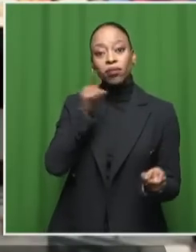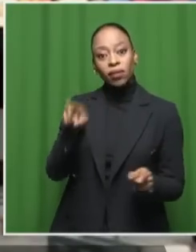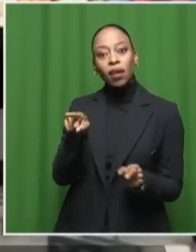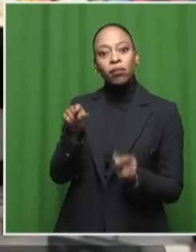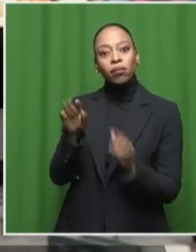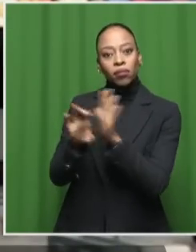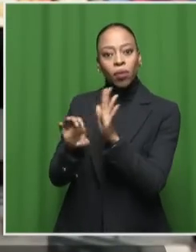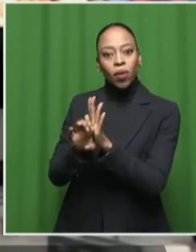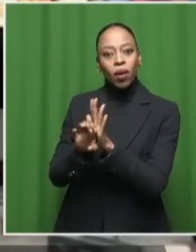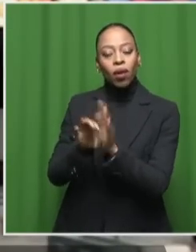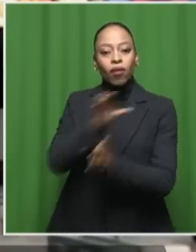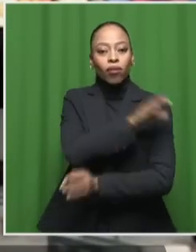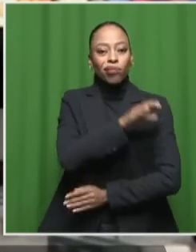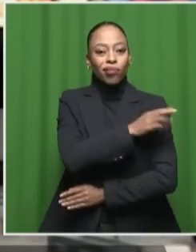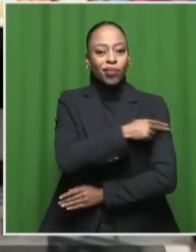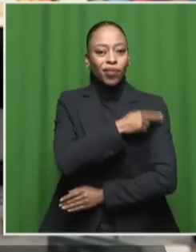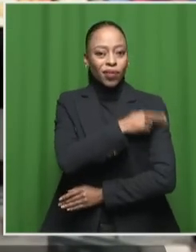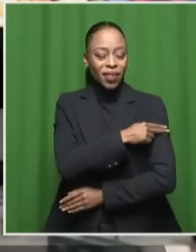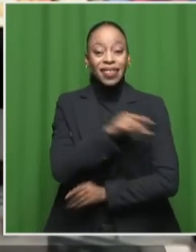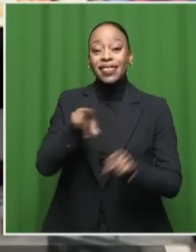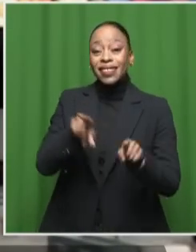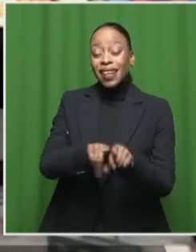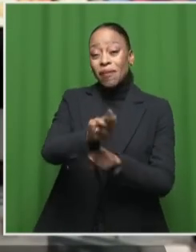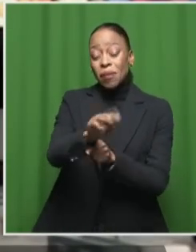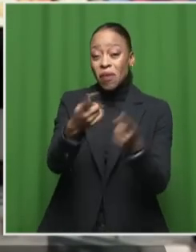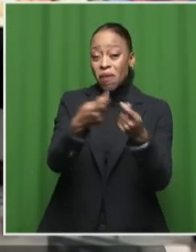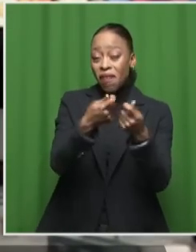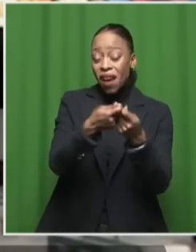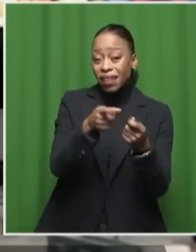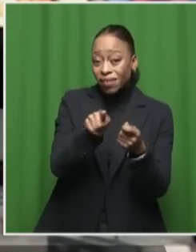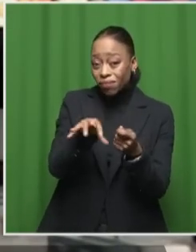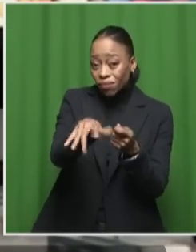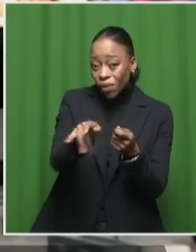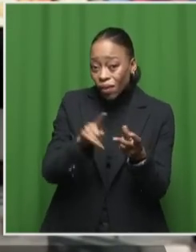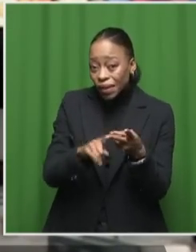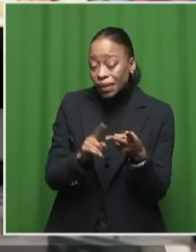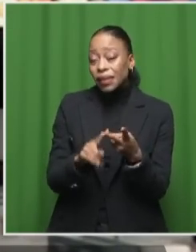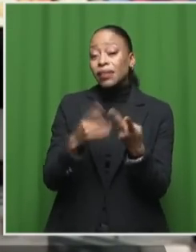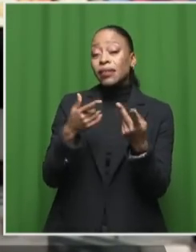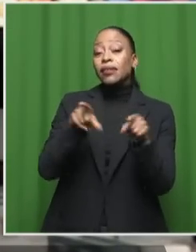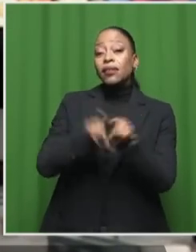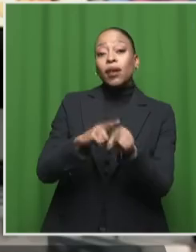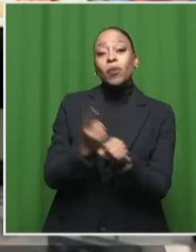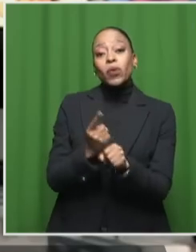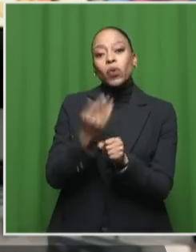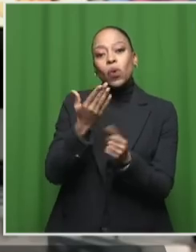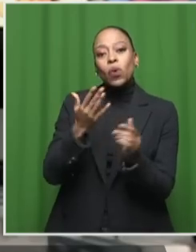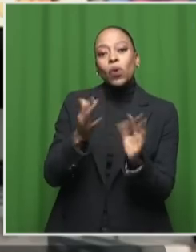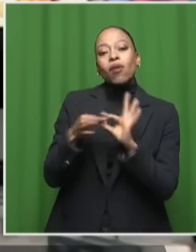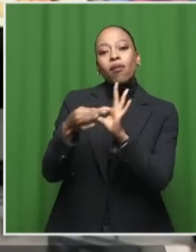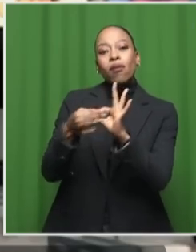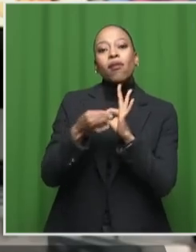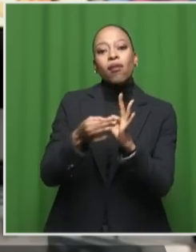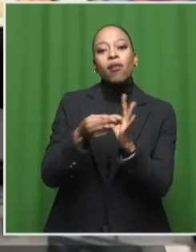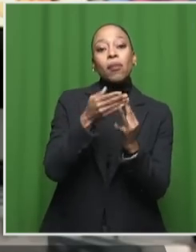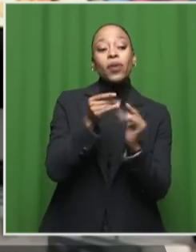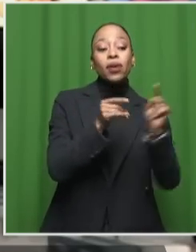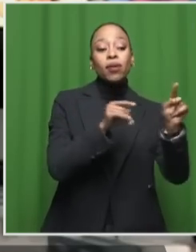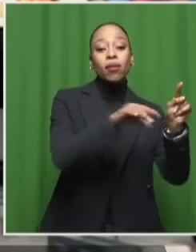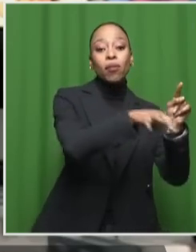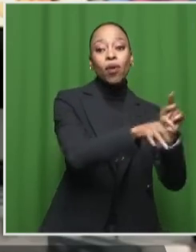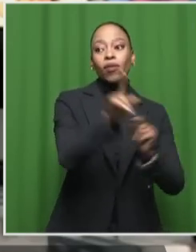health, and the MEC for health, for finance in that province, and the entire relationship between that province